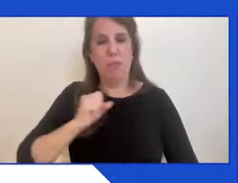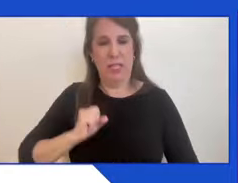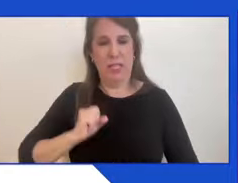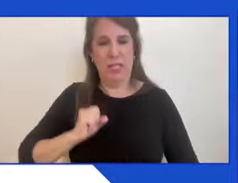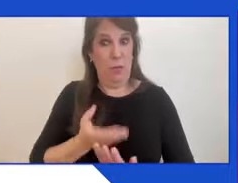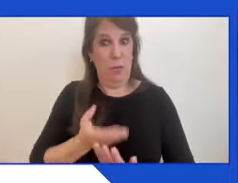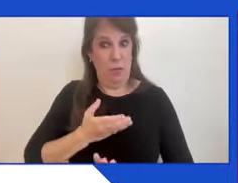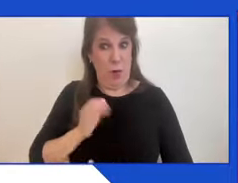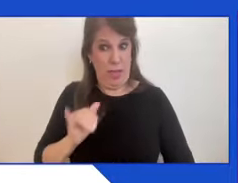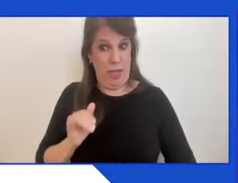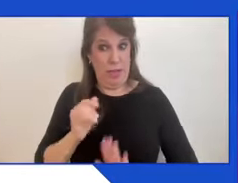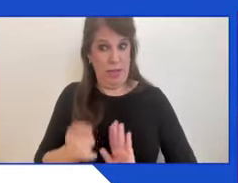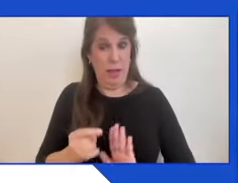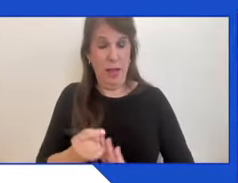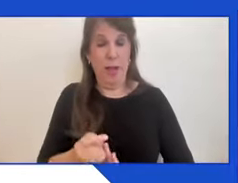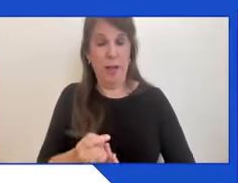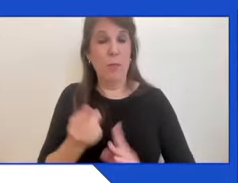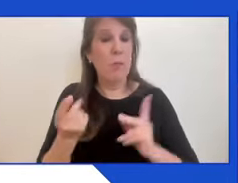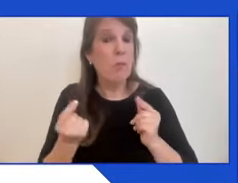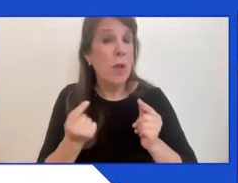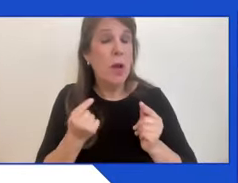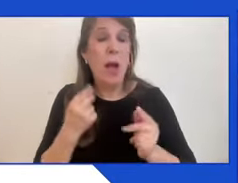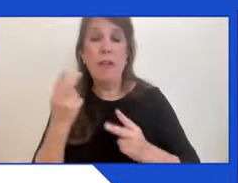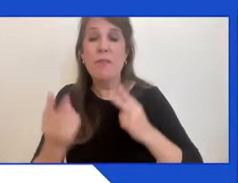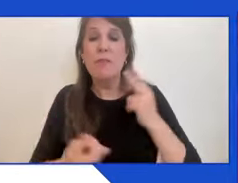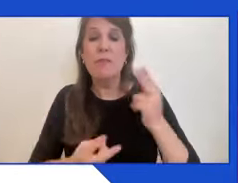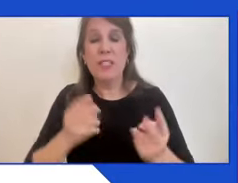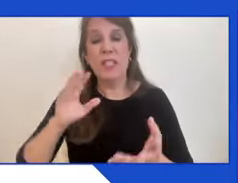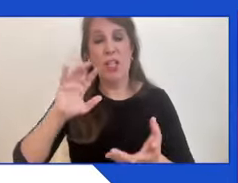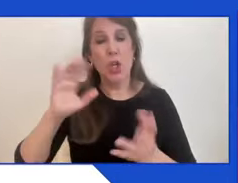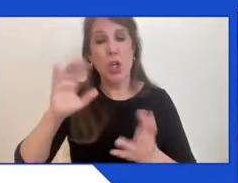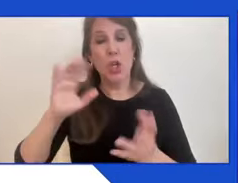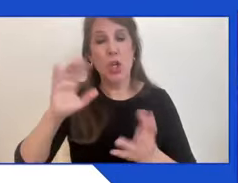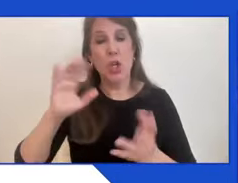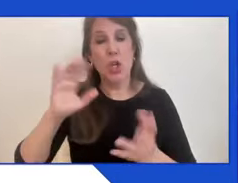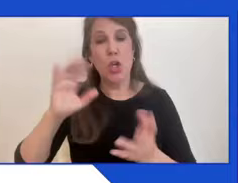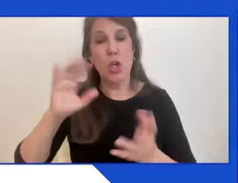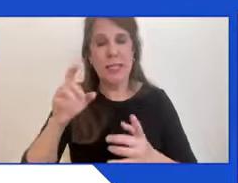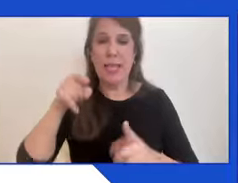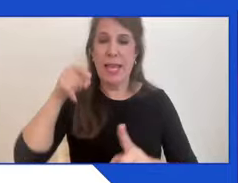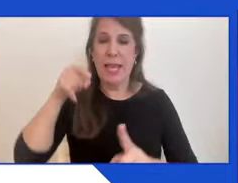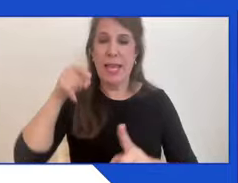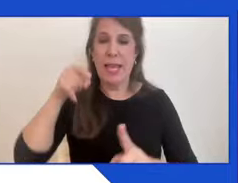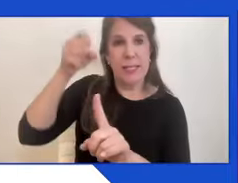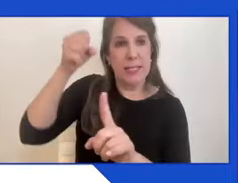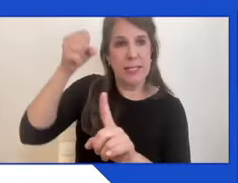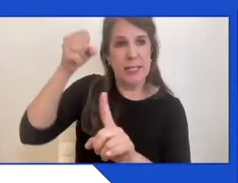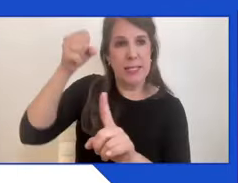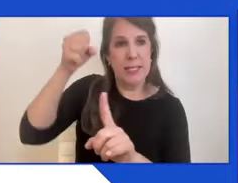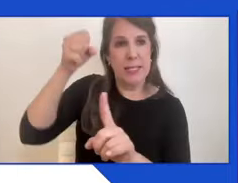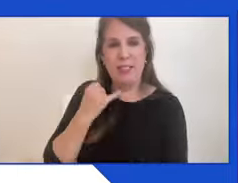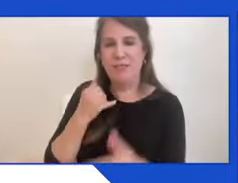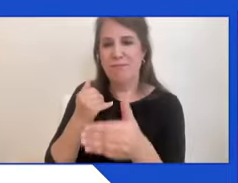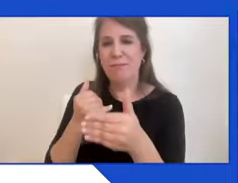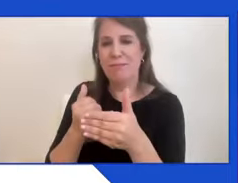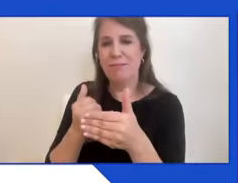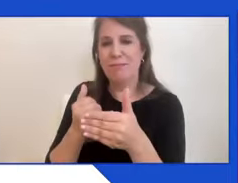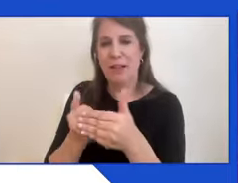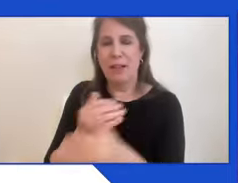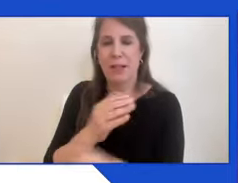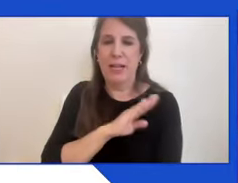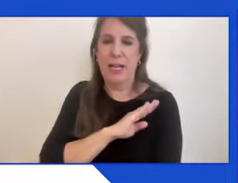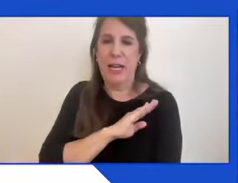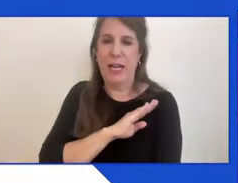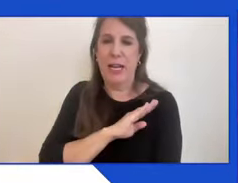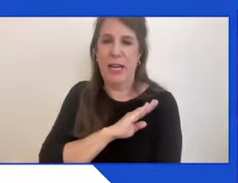I visited Kibbutz Nir Oz in southern Israel by the Gaza border. One